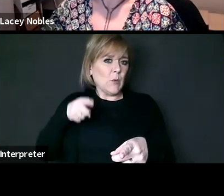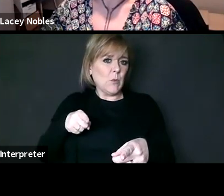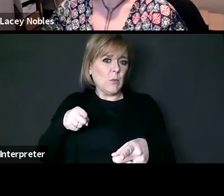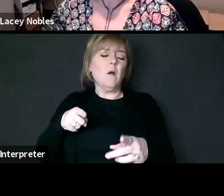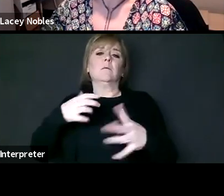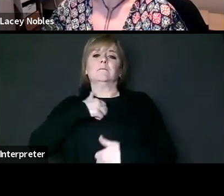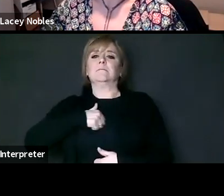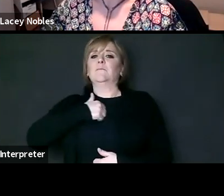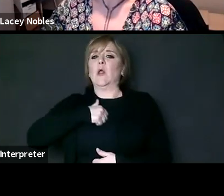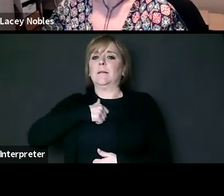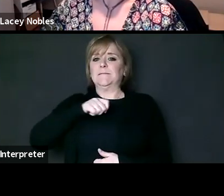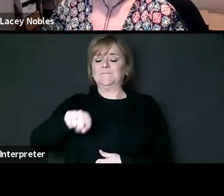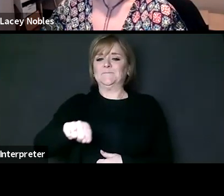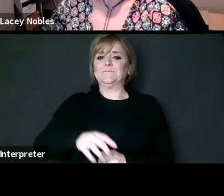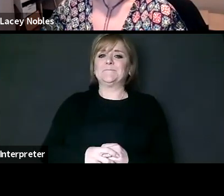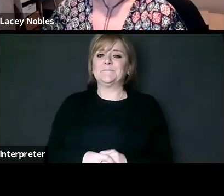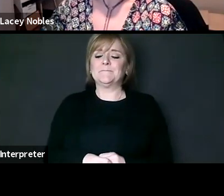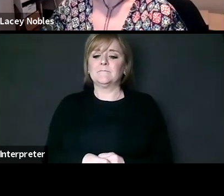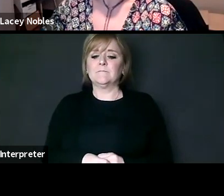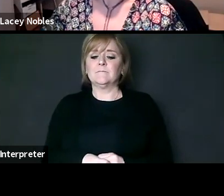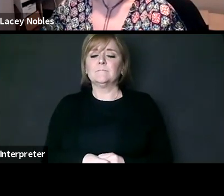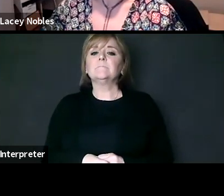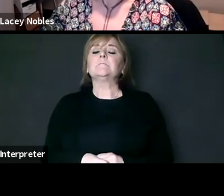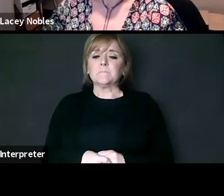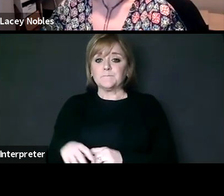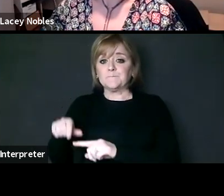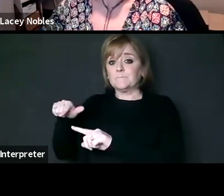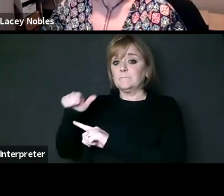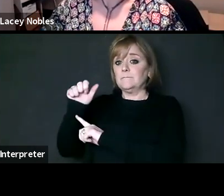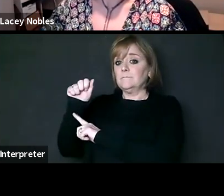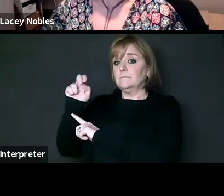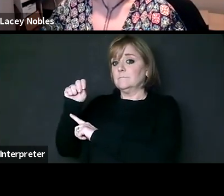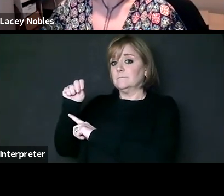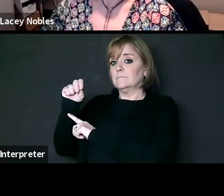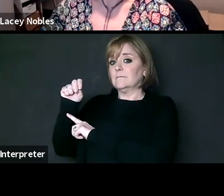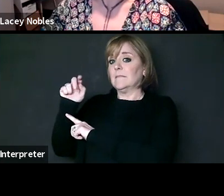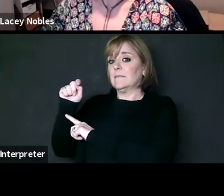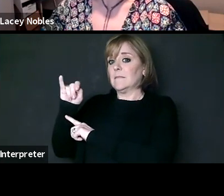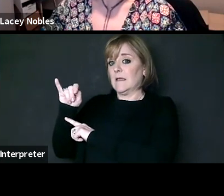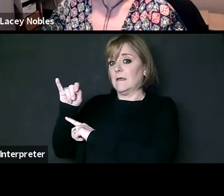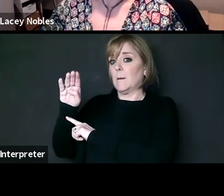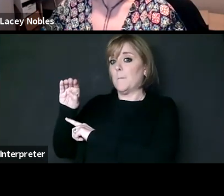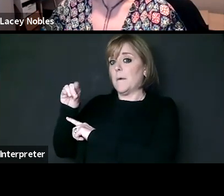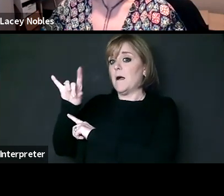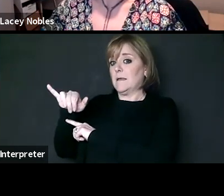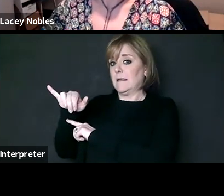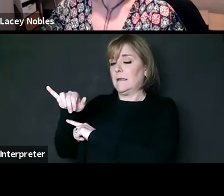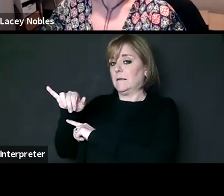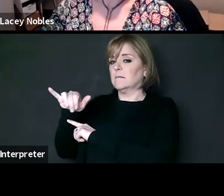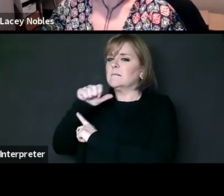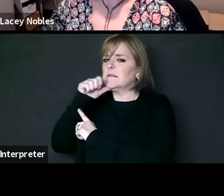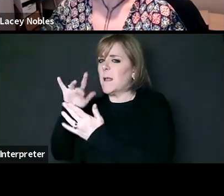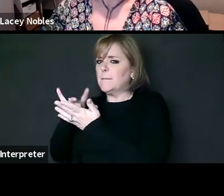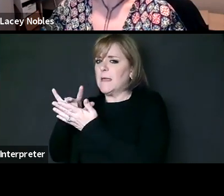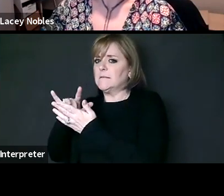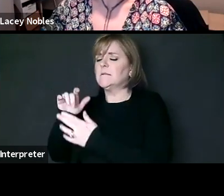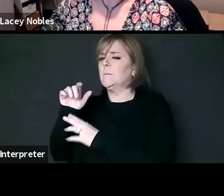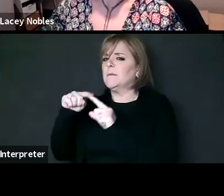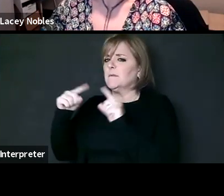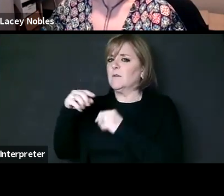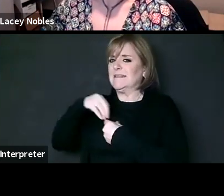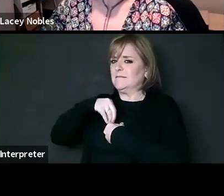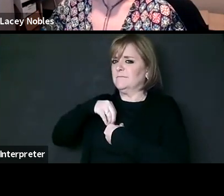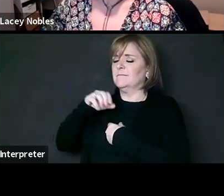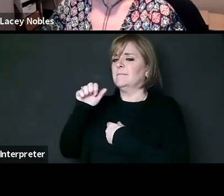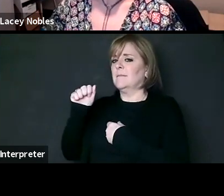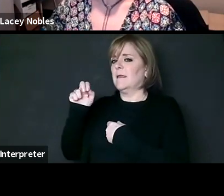My apologies, Olga. It's an antibody, not an antibiotic. The antibody is the little